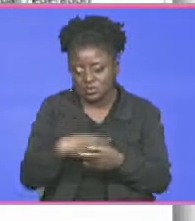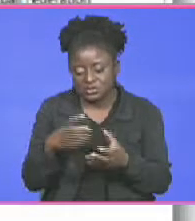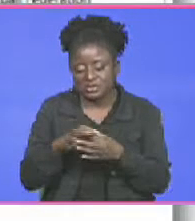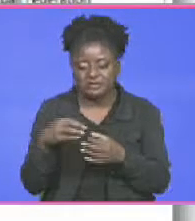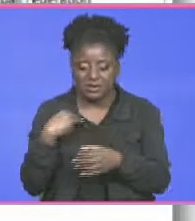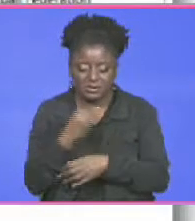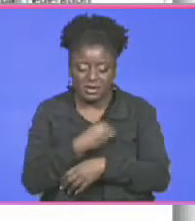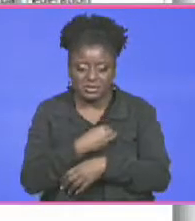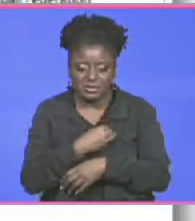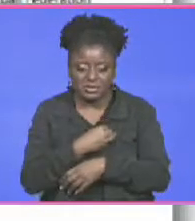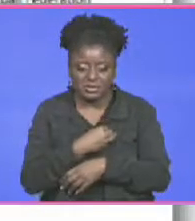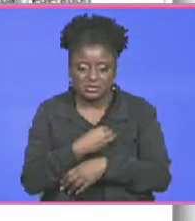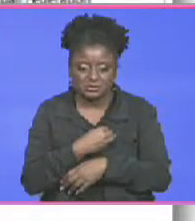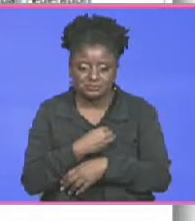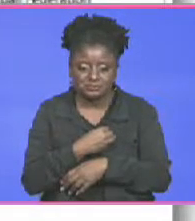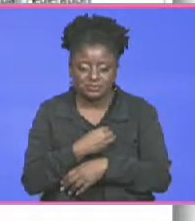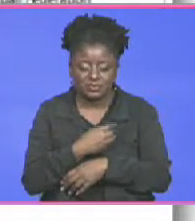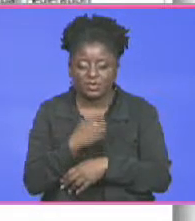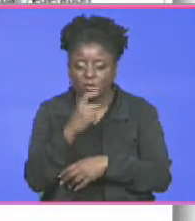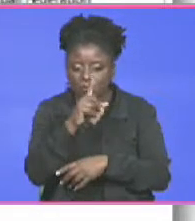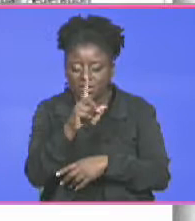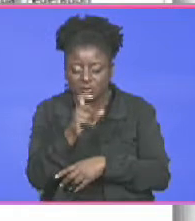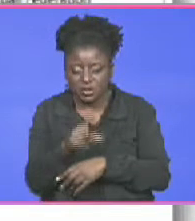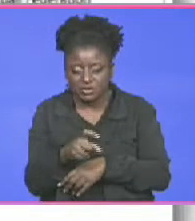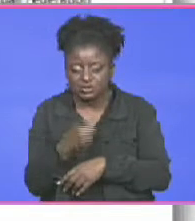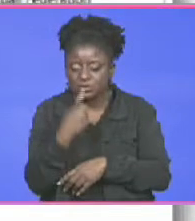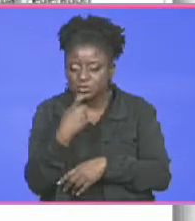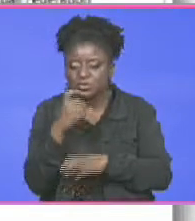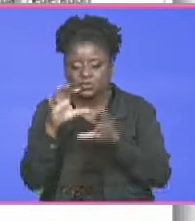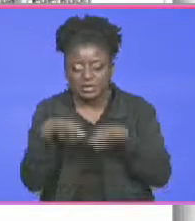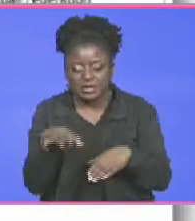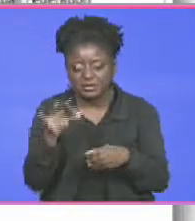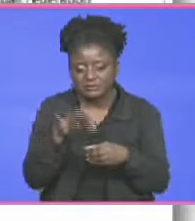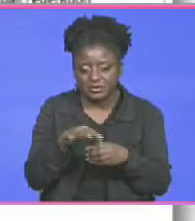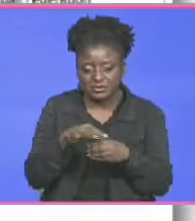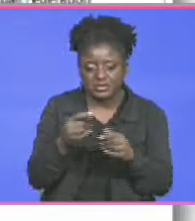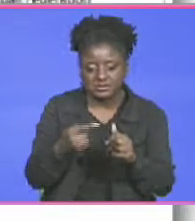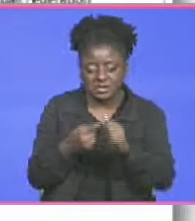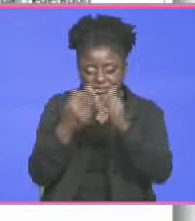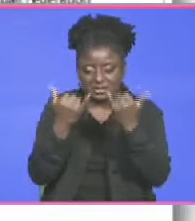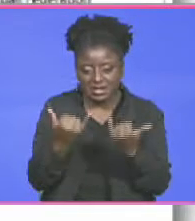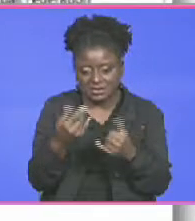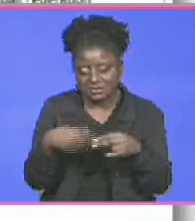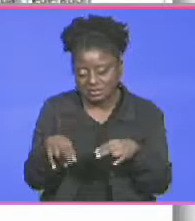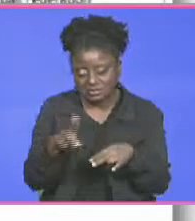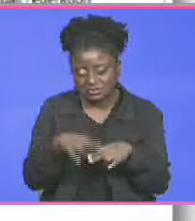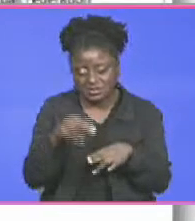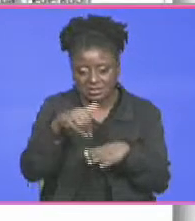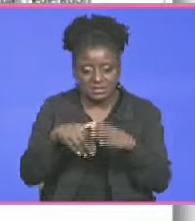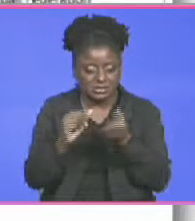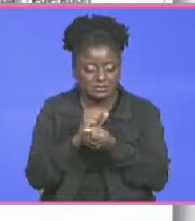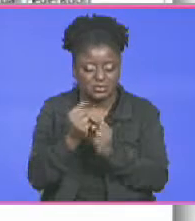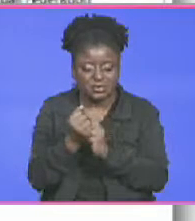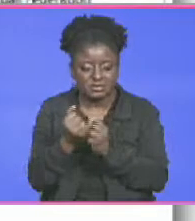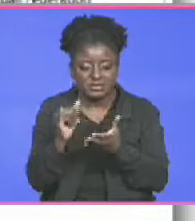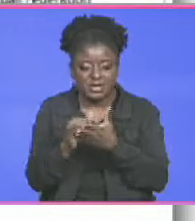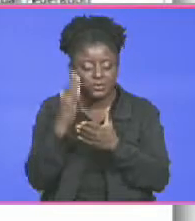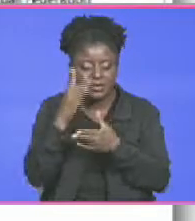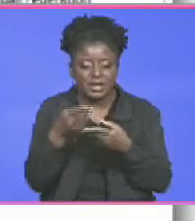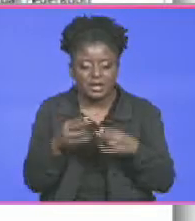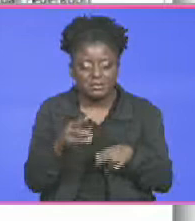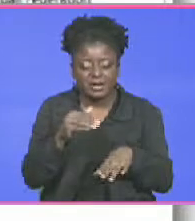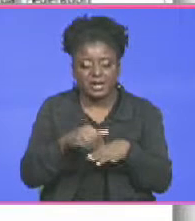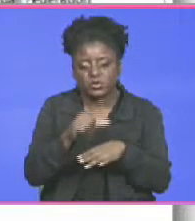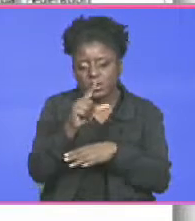upcoming elections on Thursday is who is eligible to vote, especially now that there's been an increase in sports that will take place at the